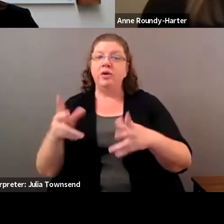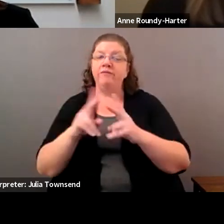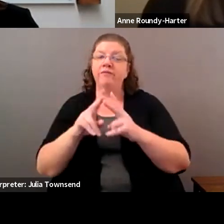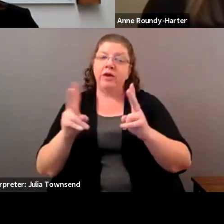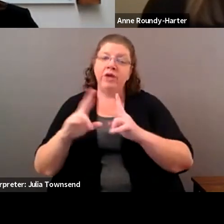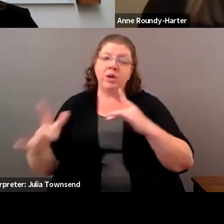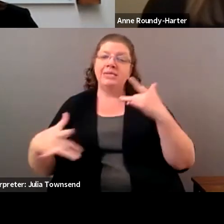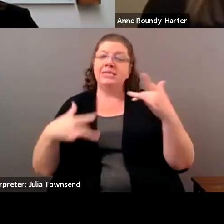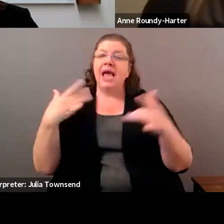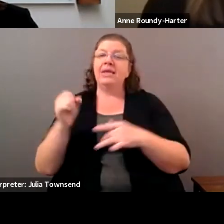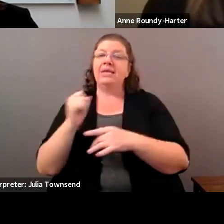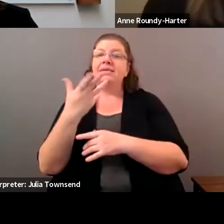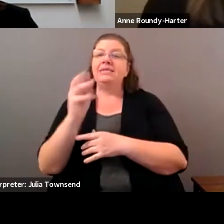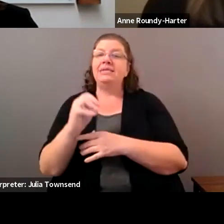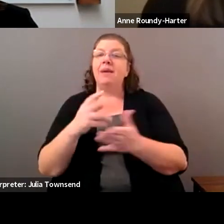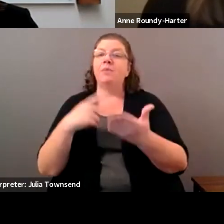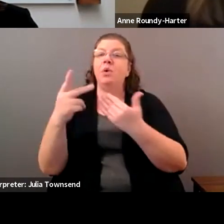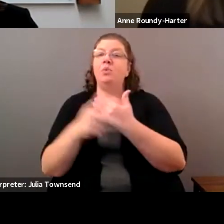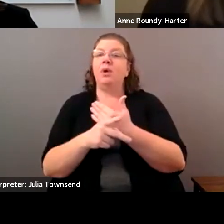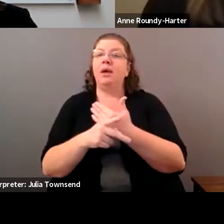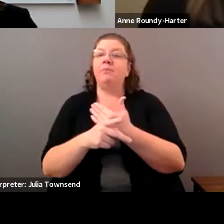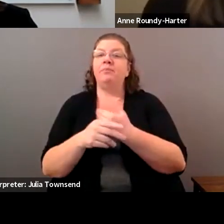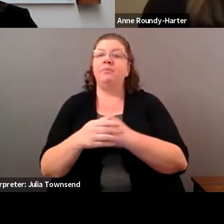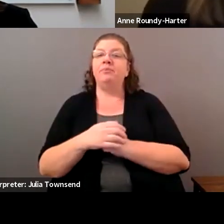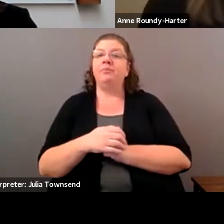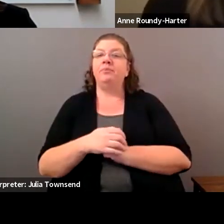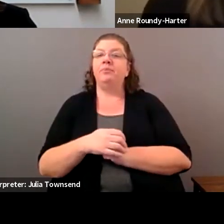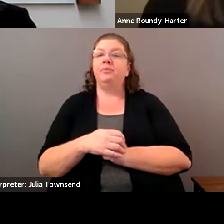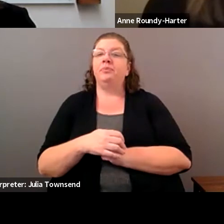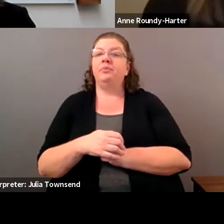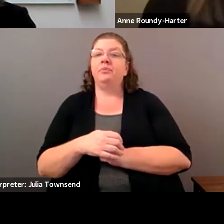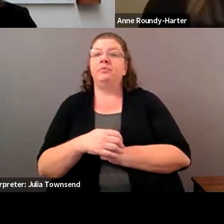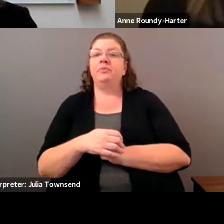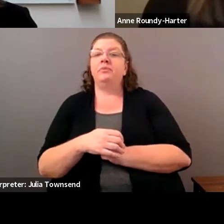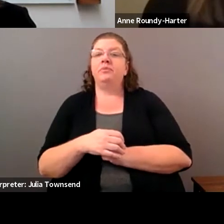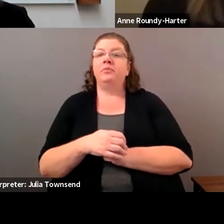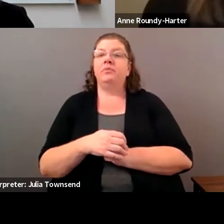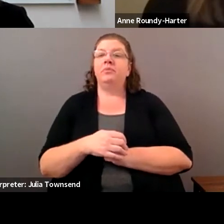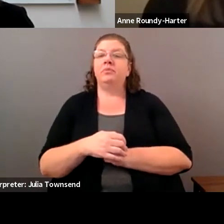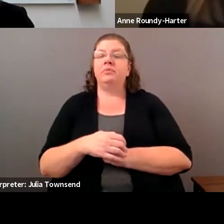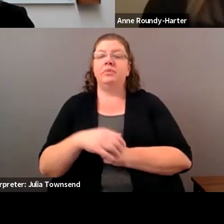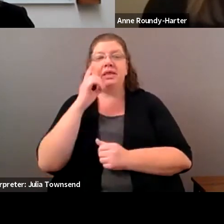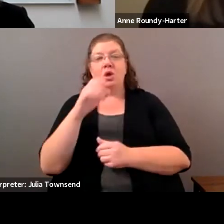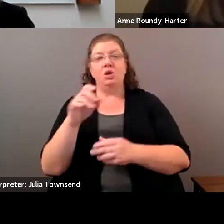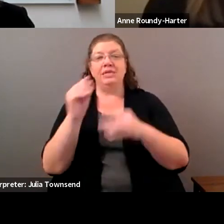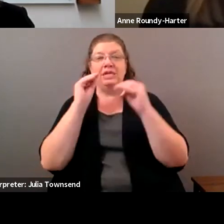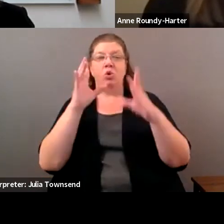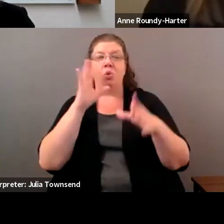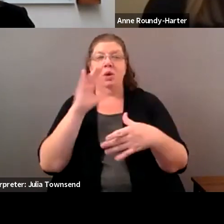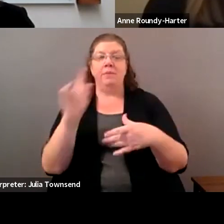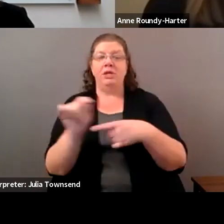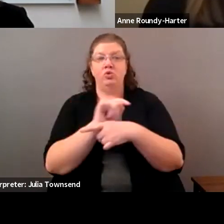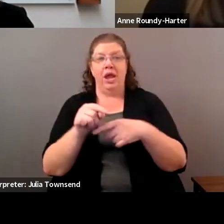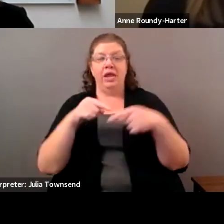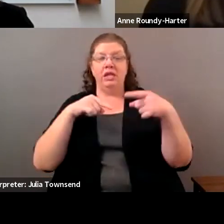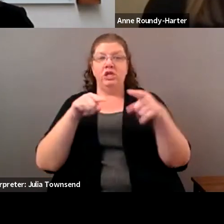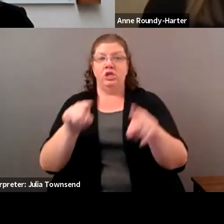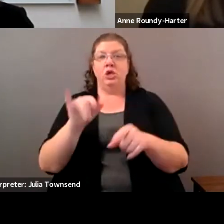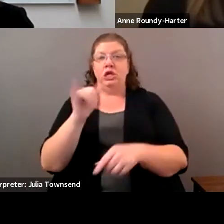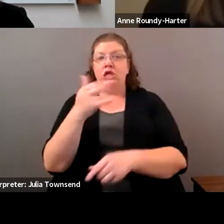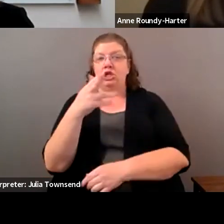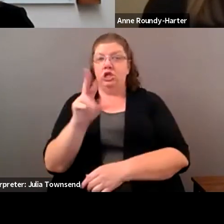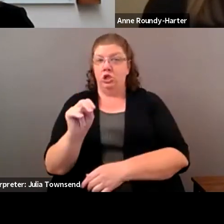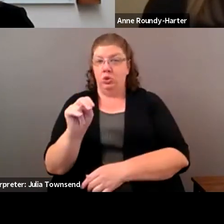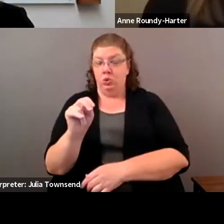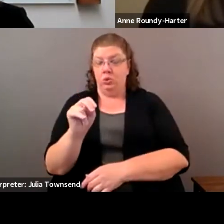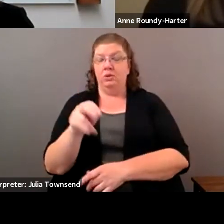exciting STEM projects for 4th and 5th grade. And those teachers will be trained during June PL week, as well as we will have